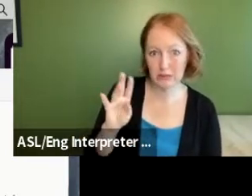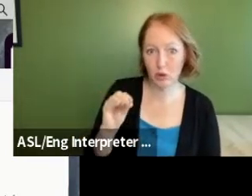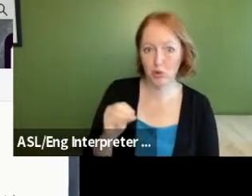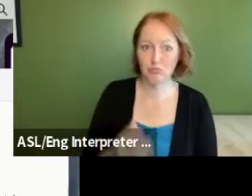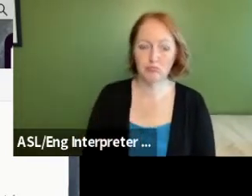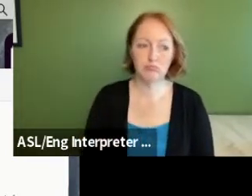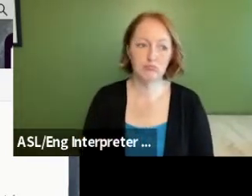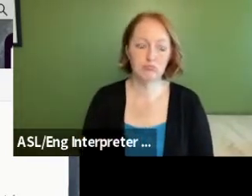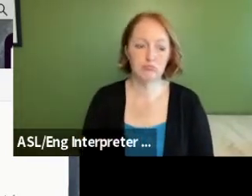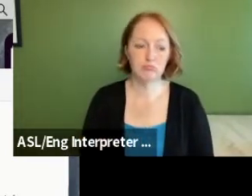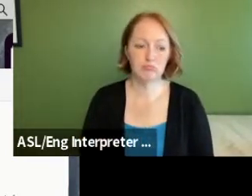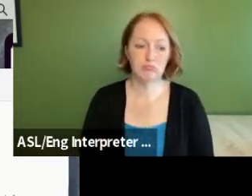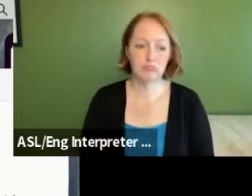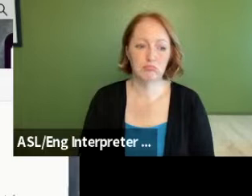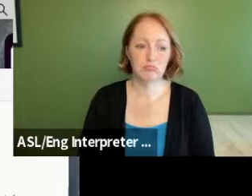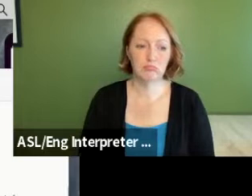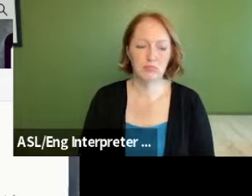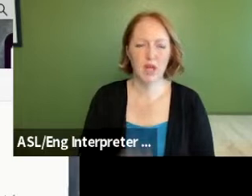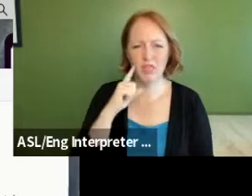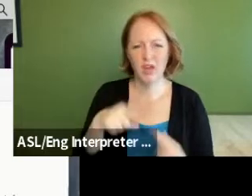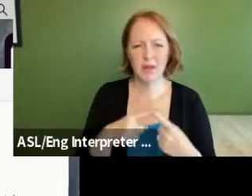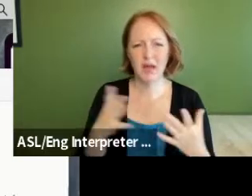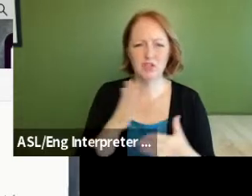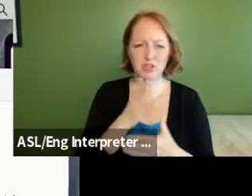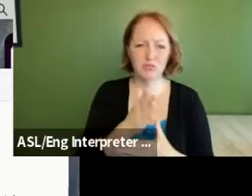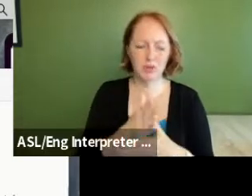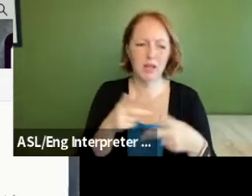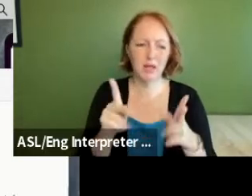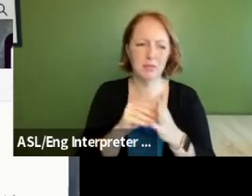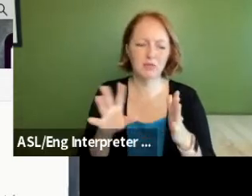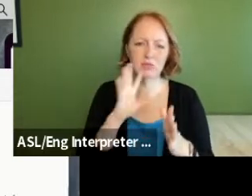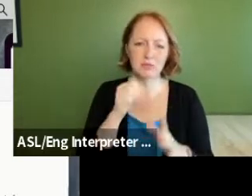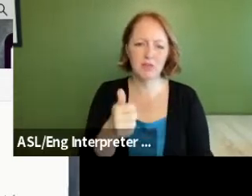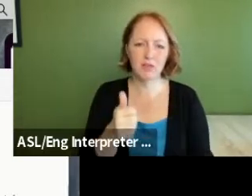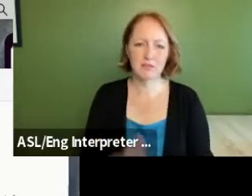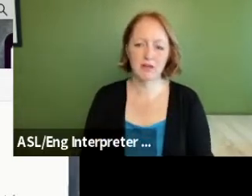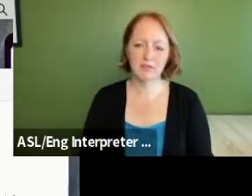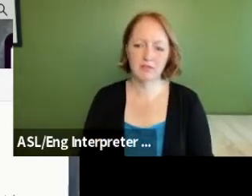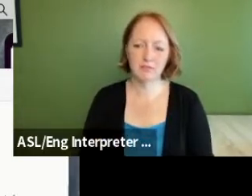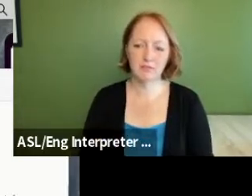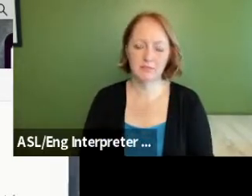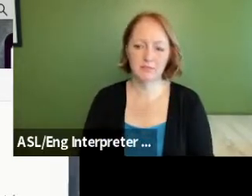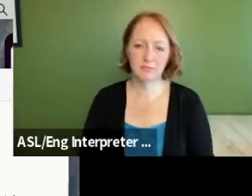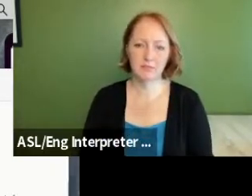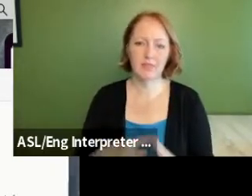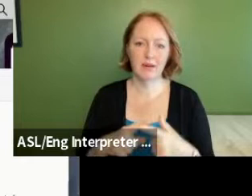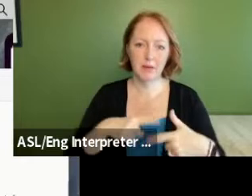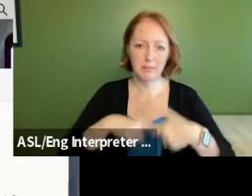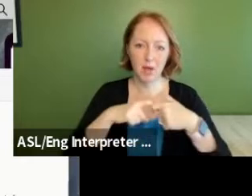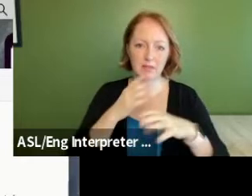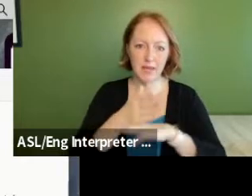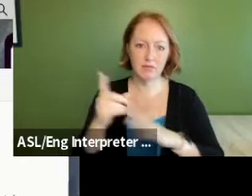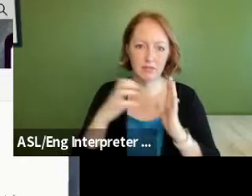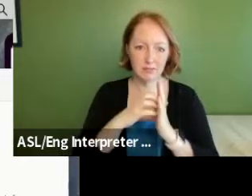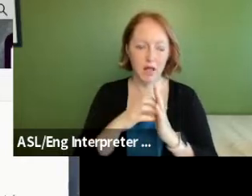And I'm just going to play. And I thought about how much I should interrupt, but I'm going to let my students speak for themselves. And then I'm going to pause it after this block,